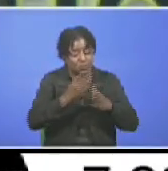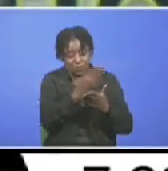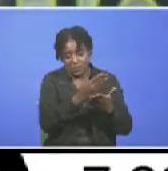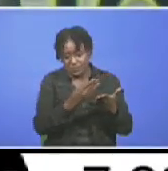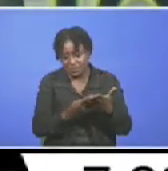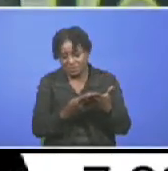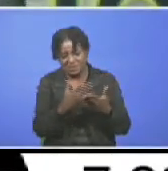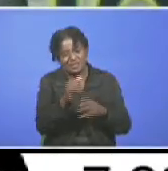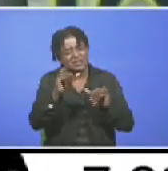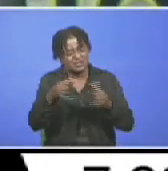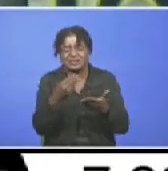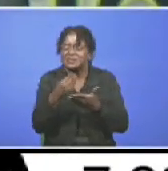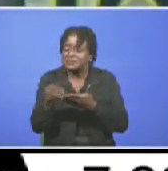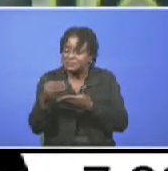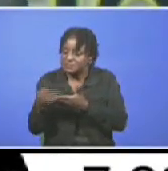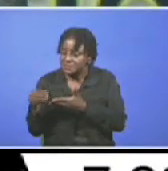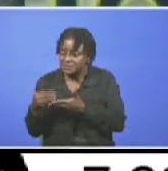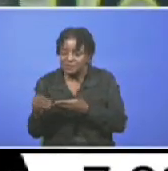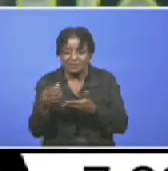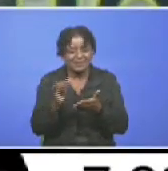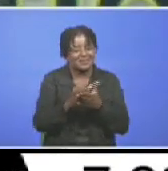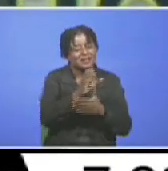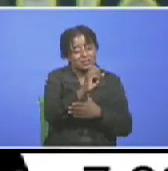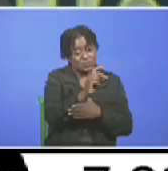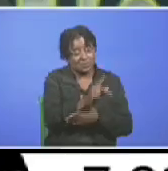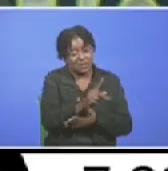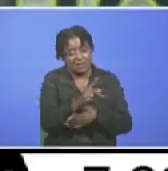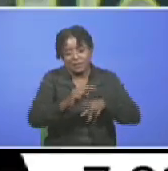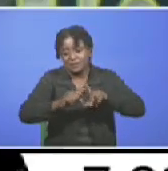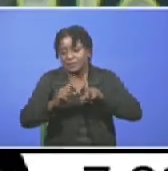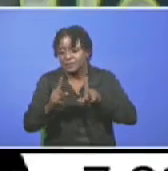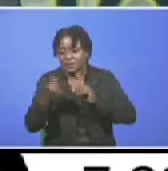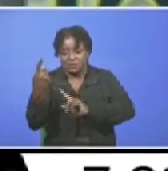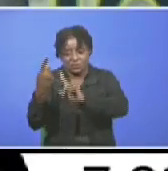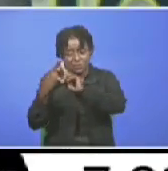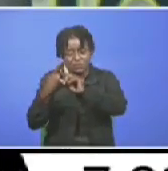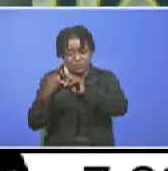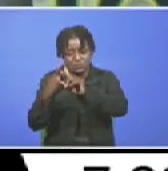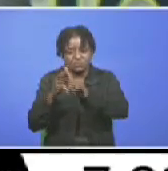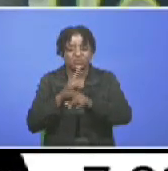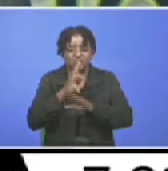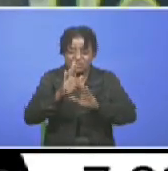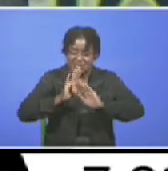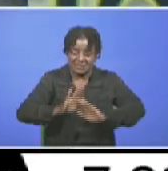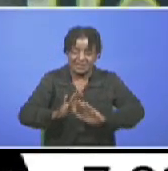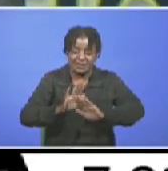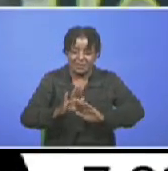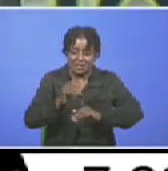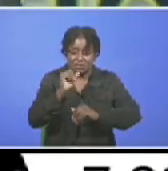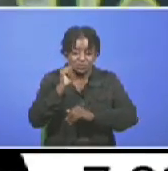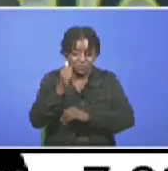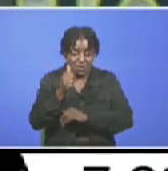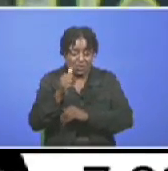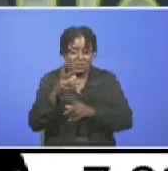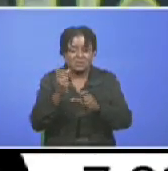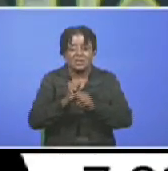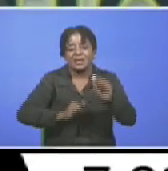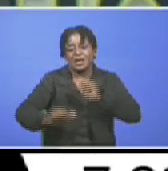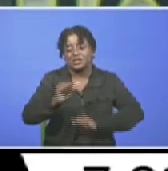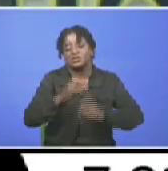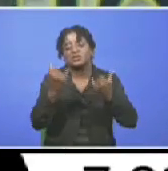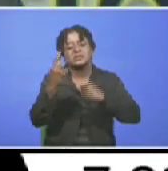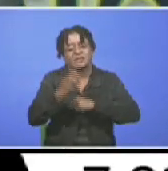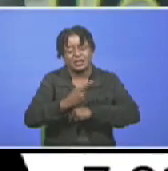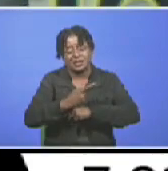well, they're just spending. And that's okay. But the goal to really stabilize your tomorrow is taking actions